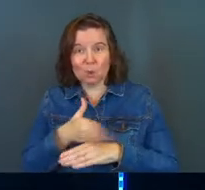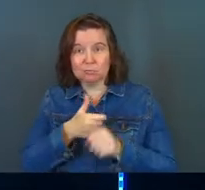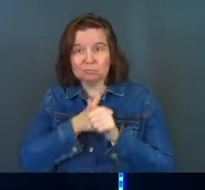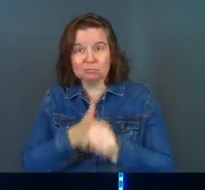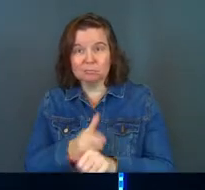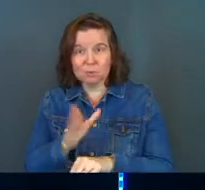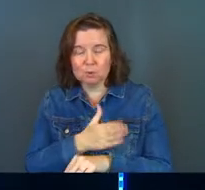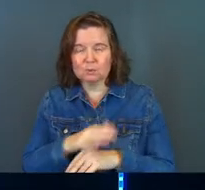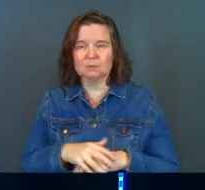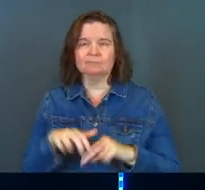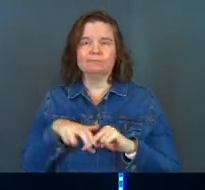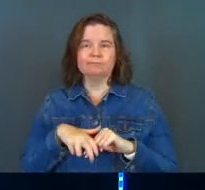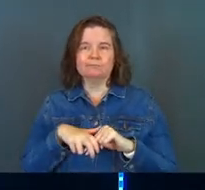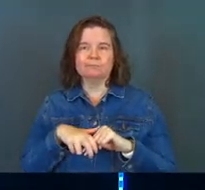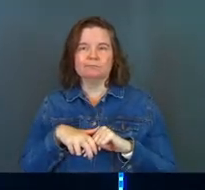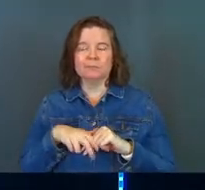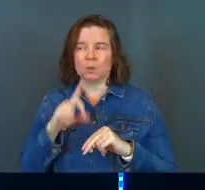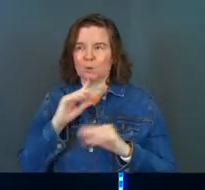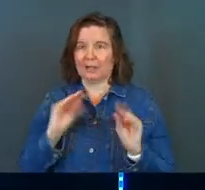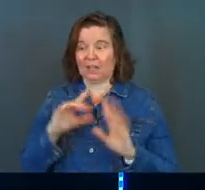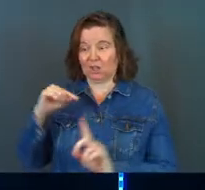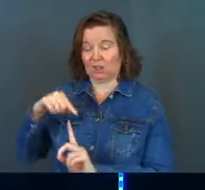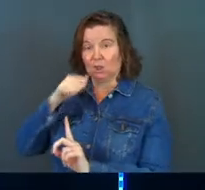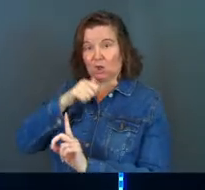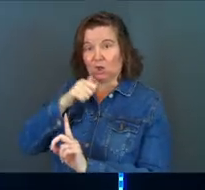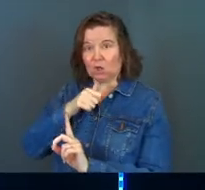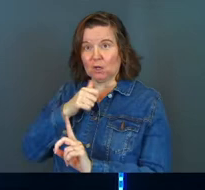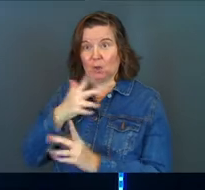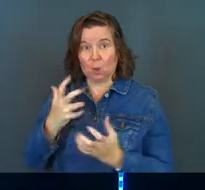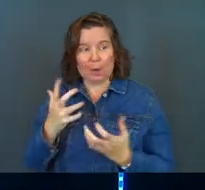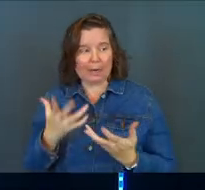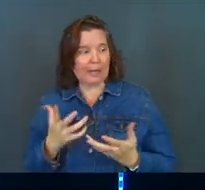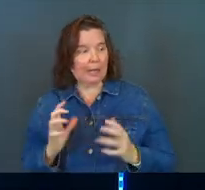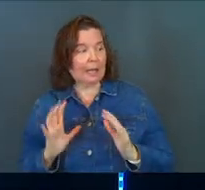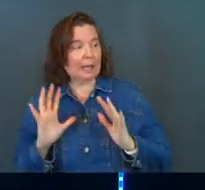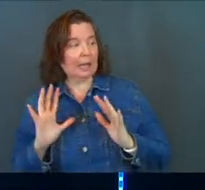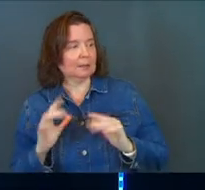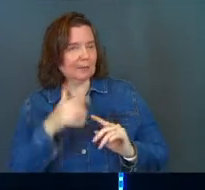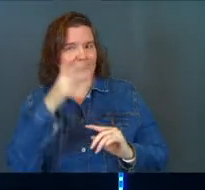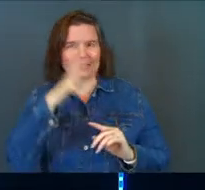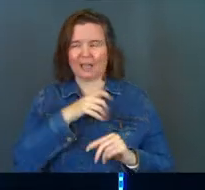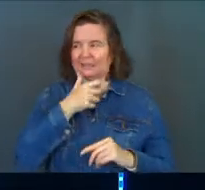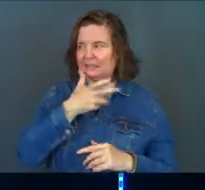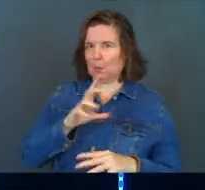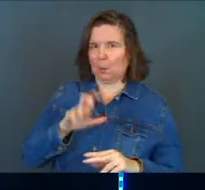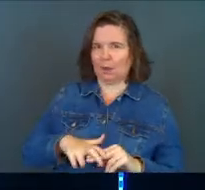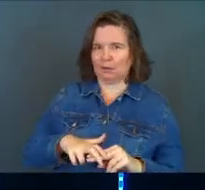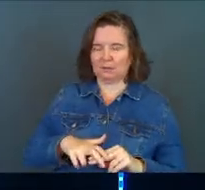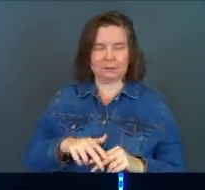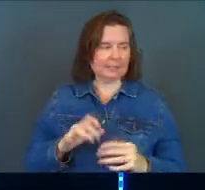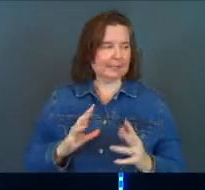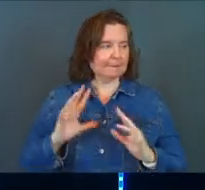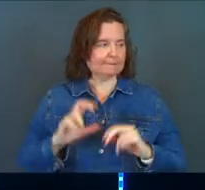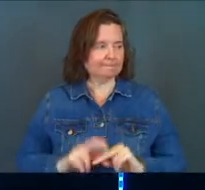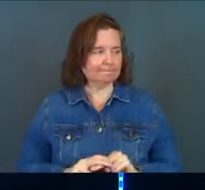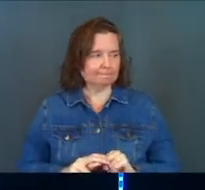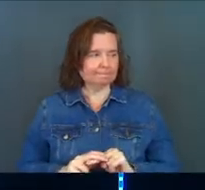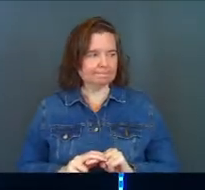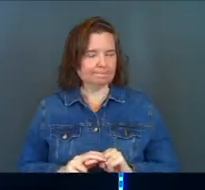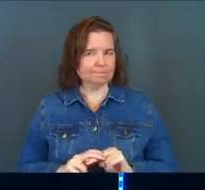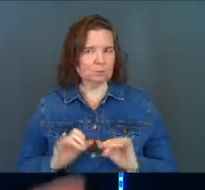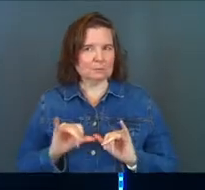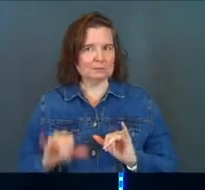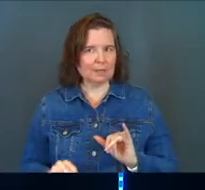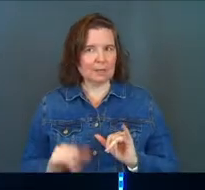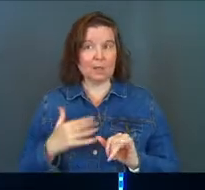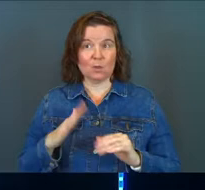along. And it was really clear that she, the girl, kind of wanted to, but the guy didn't. And so they kind of sat there the whole time.